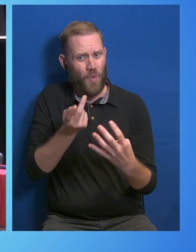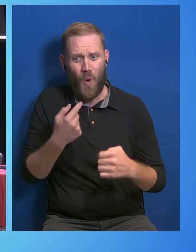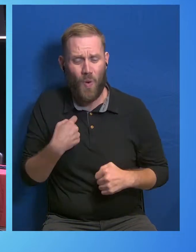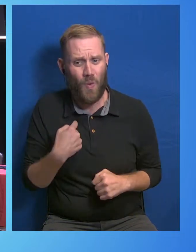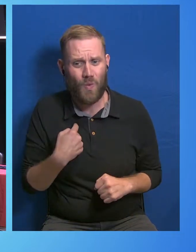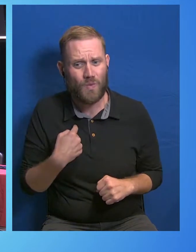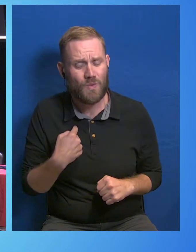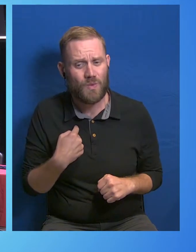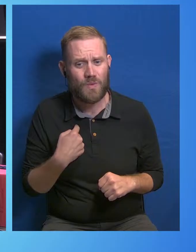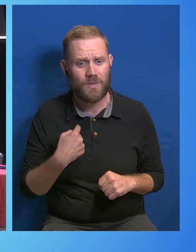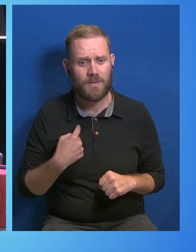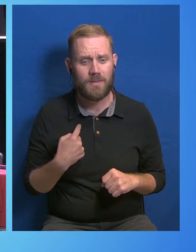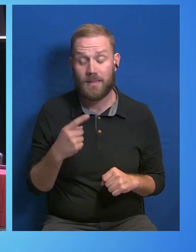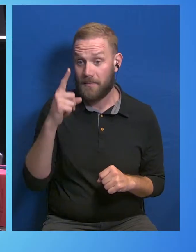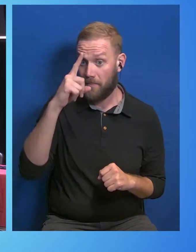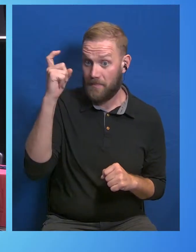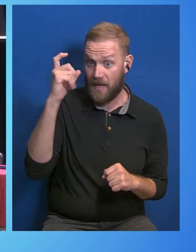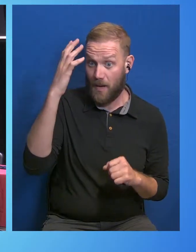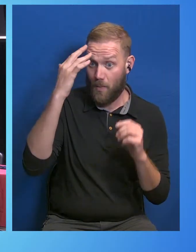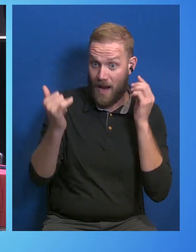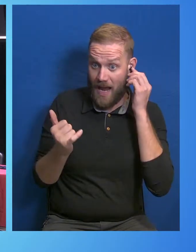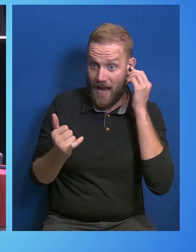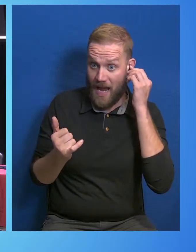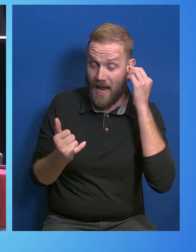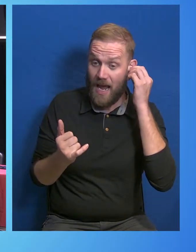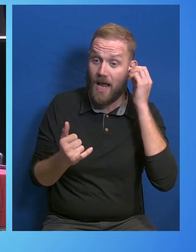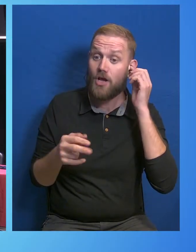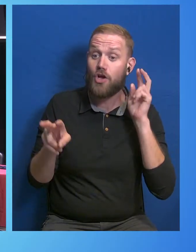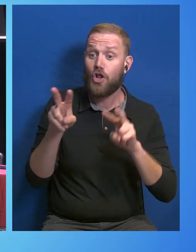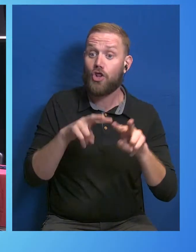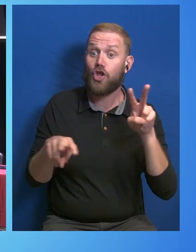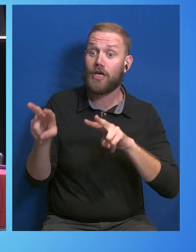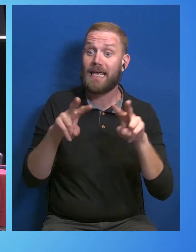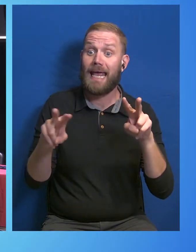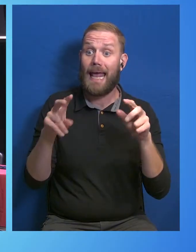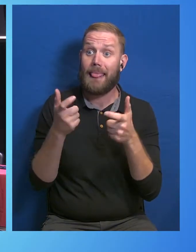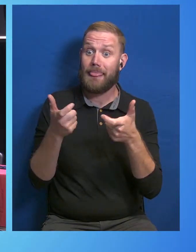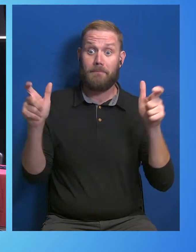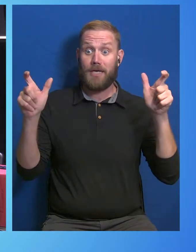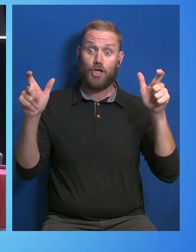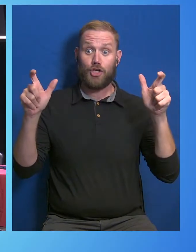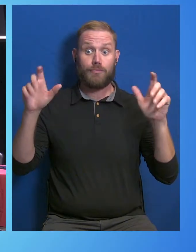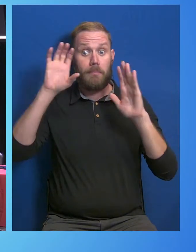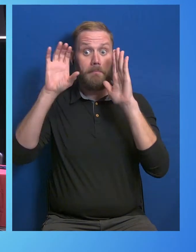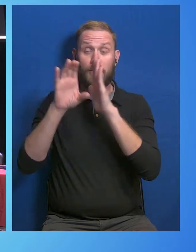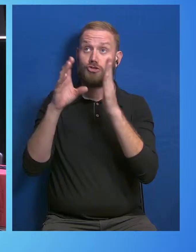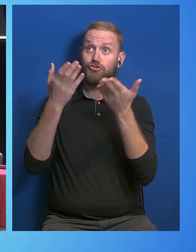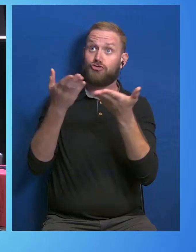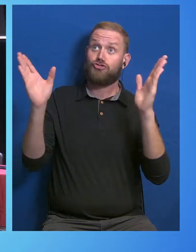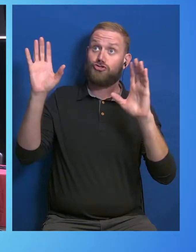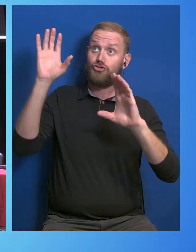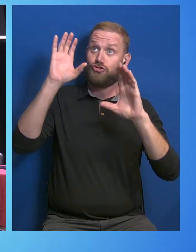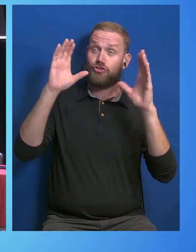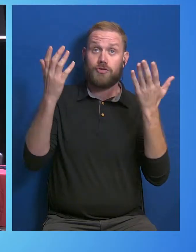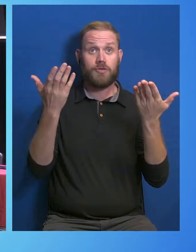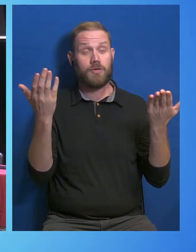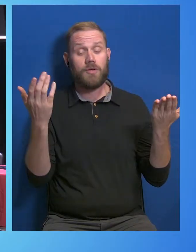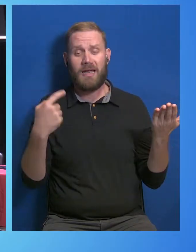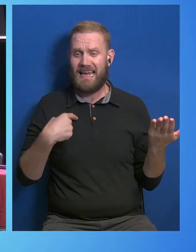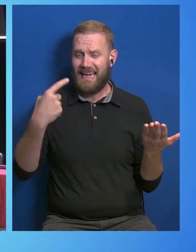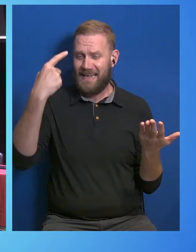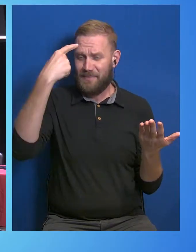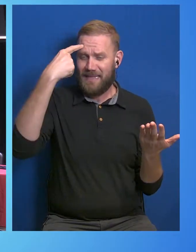those because looking at the bigger picture, I think that the